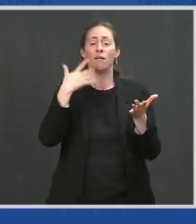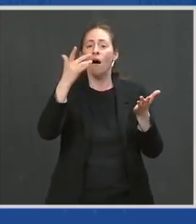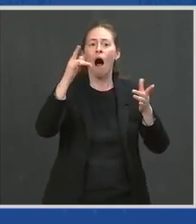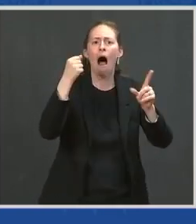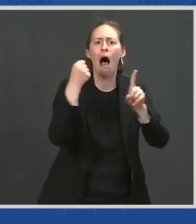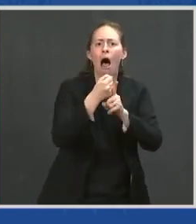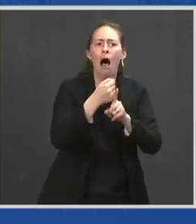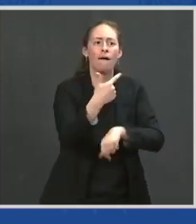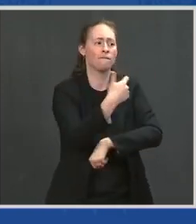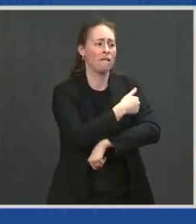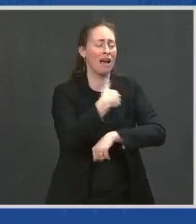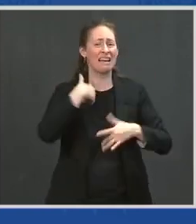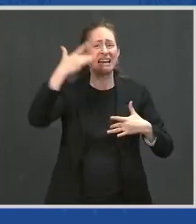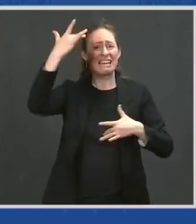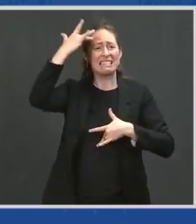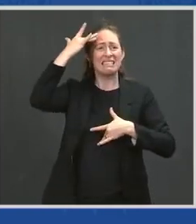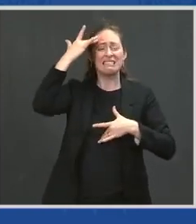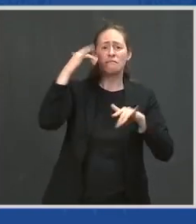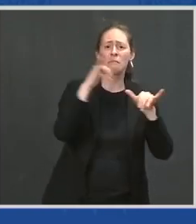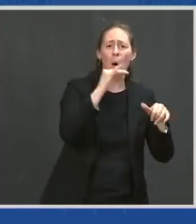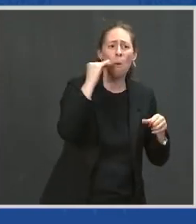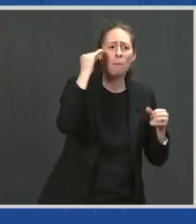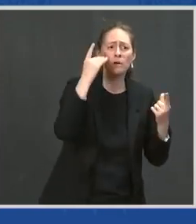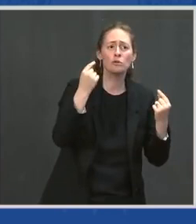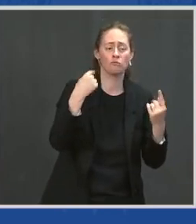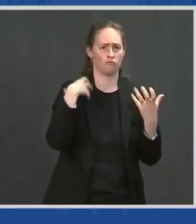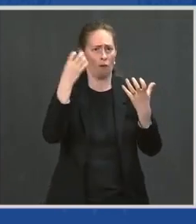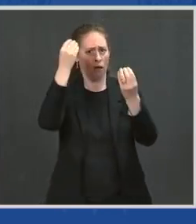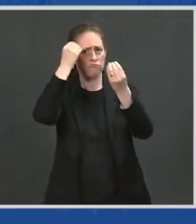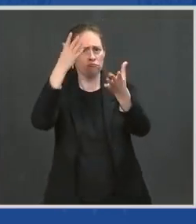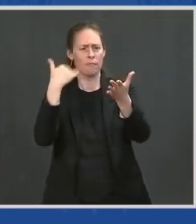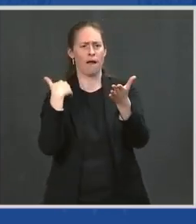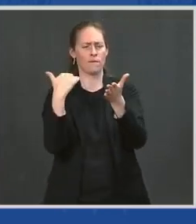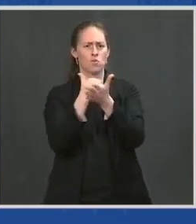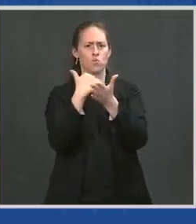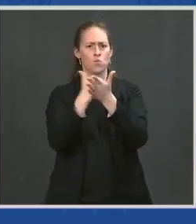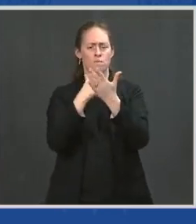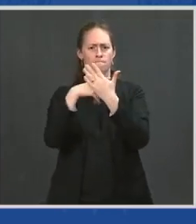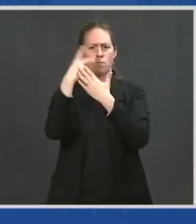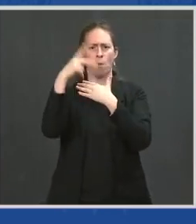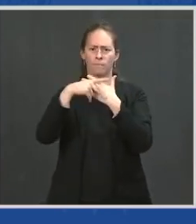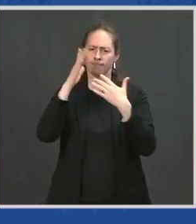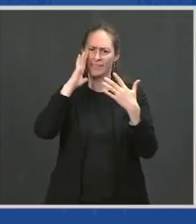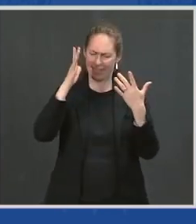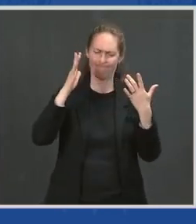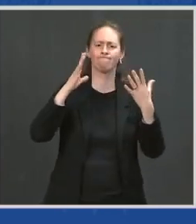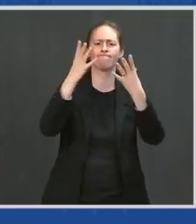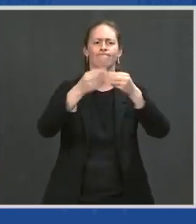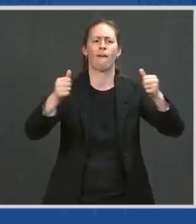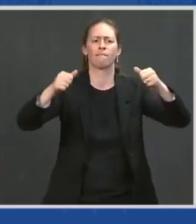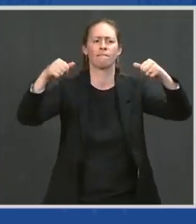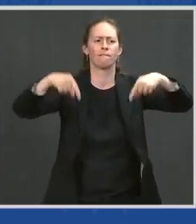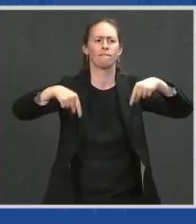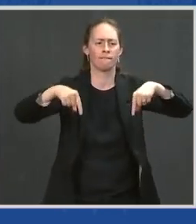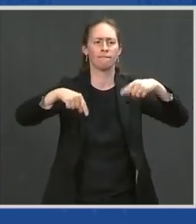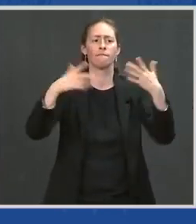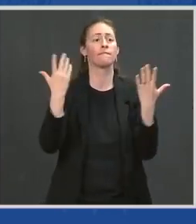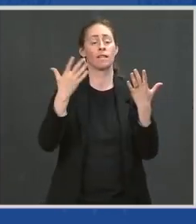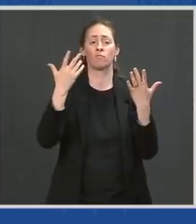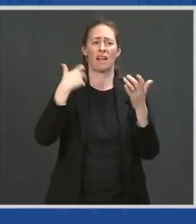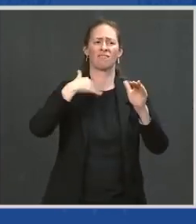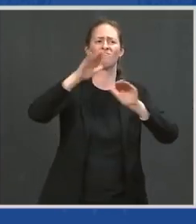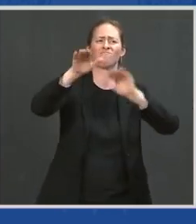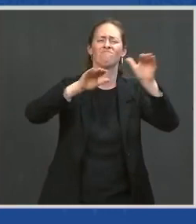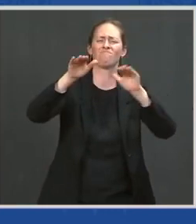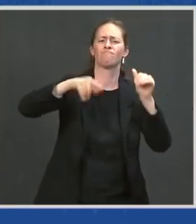today, I'm announcing a program to address that issue nationwide. I'm calling on every employer, large